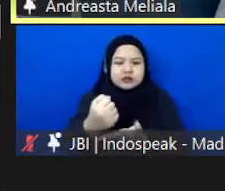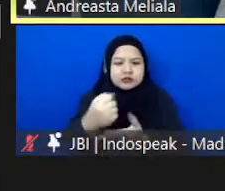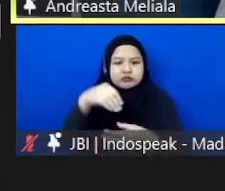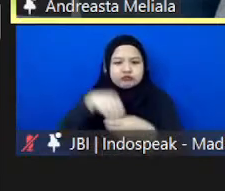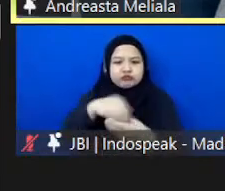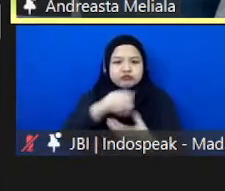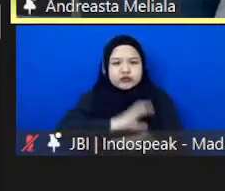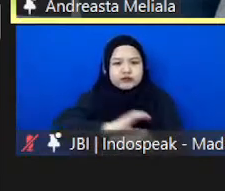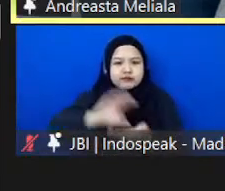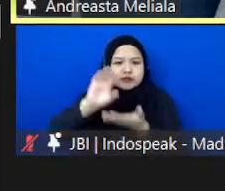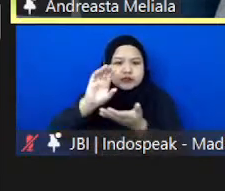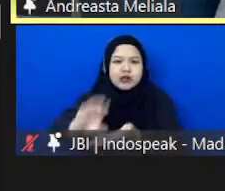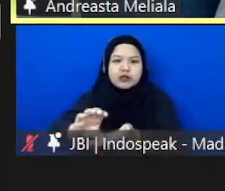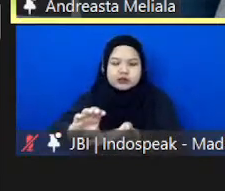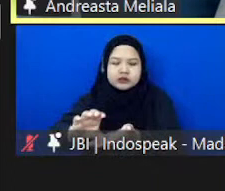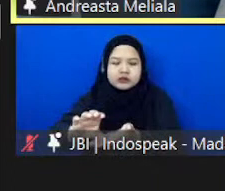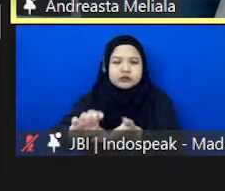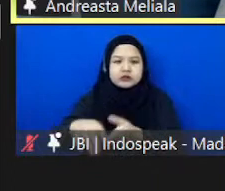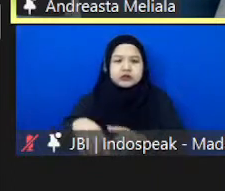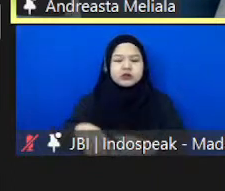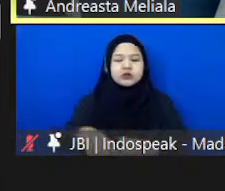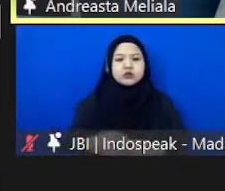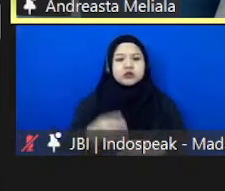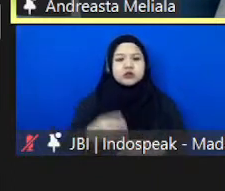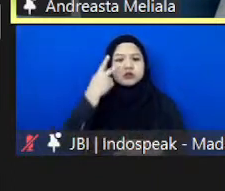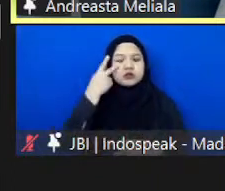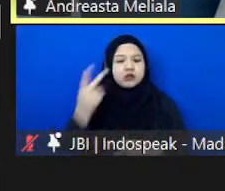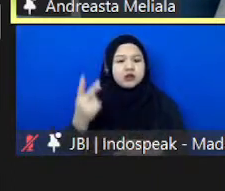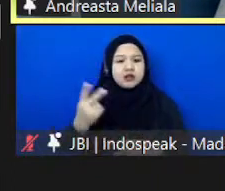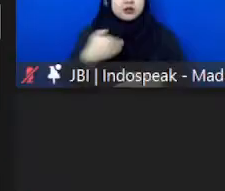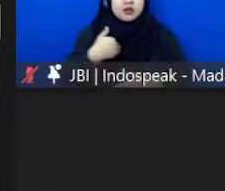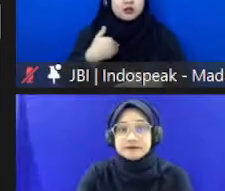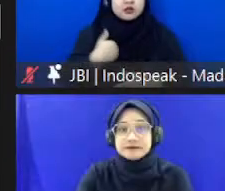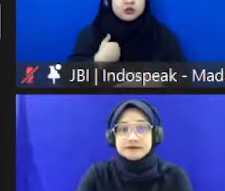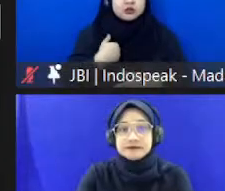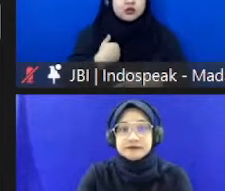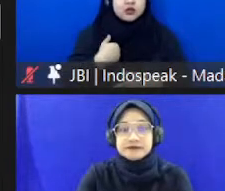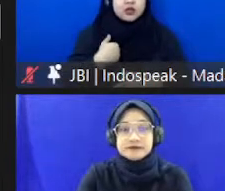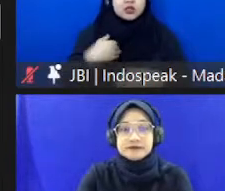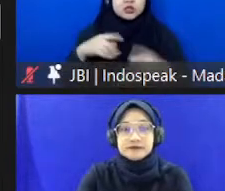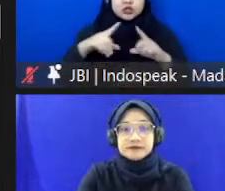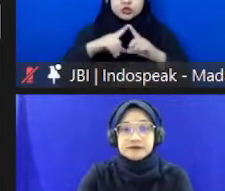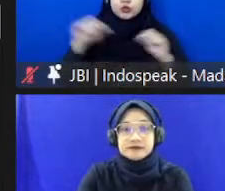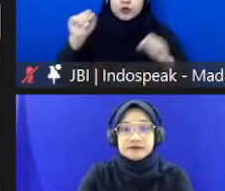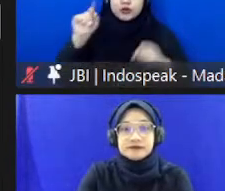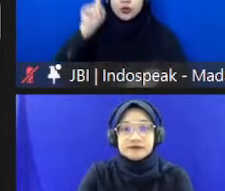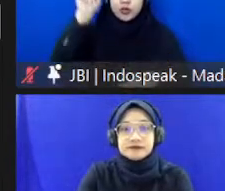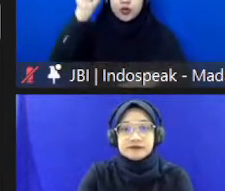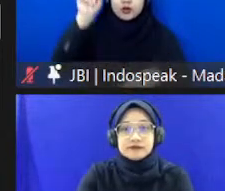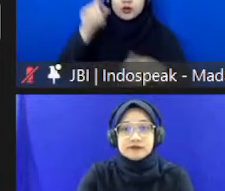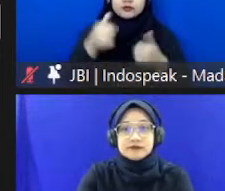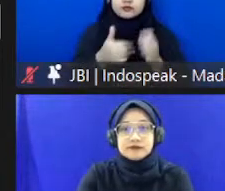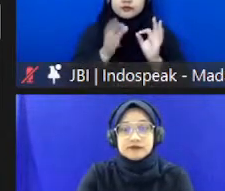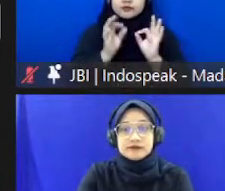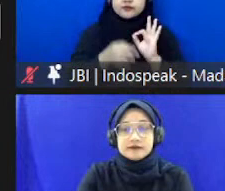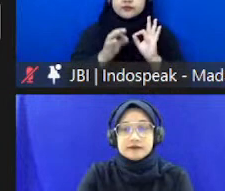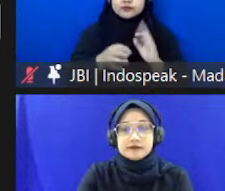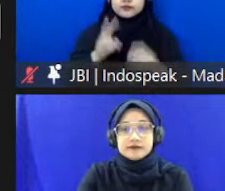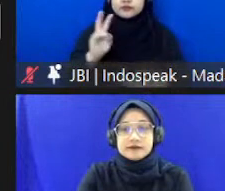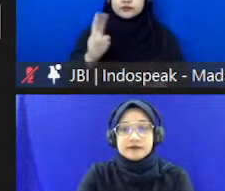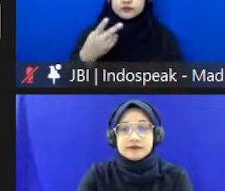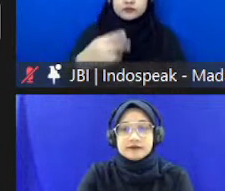executed. Then we can see only in North Sumatra, the